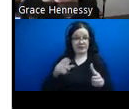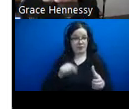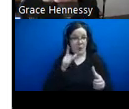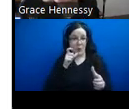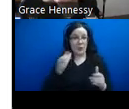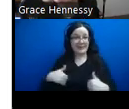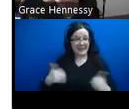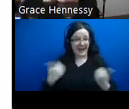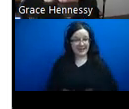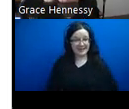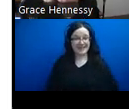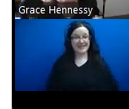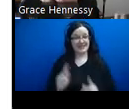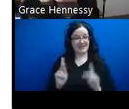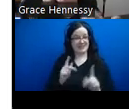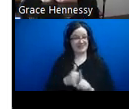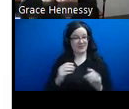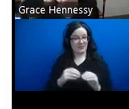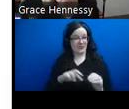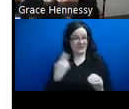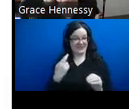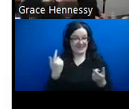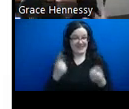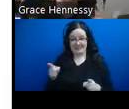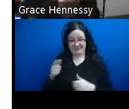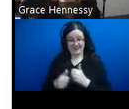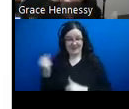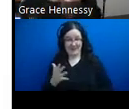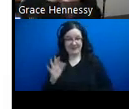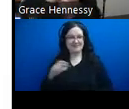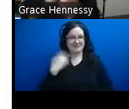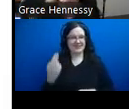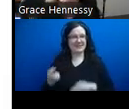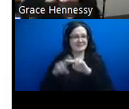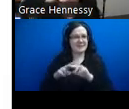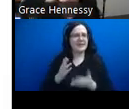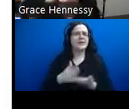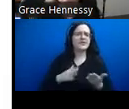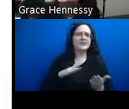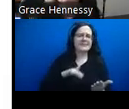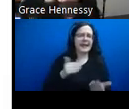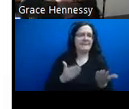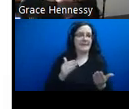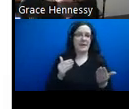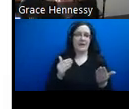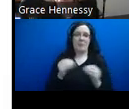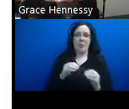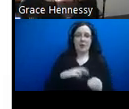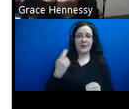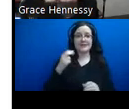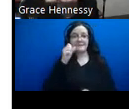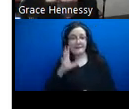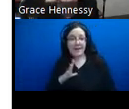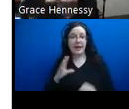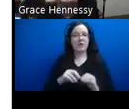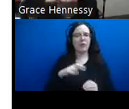increased risk when they have problem gambling, and in certain studies there may be a skew more towards females or more towards males. But again,